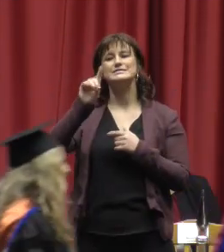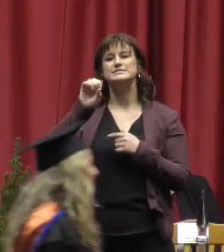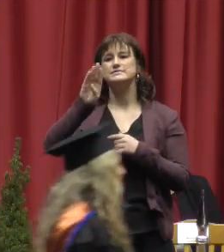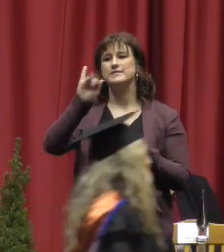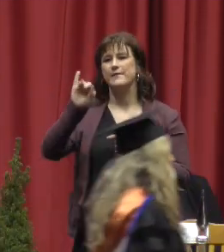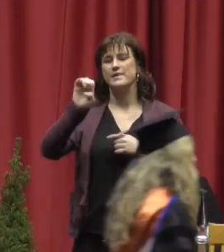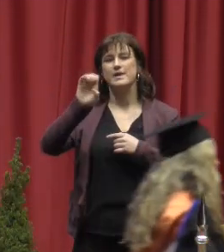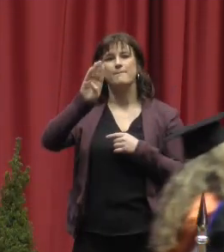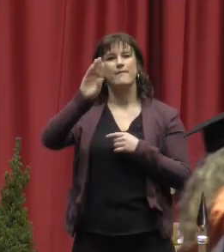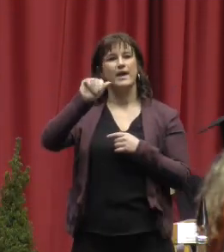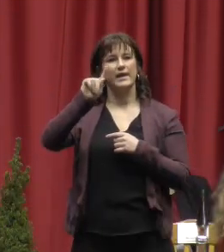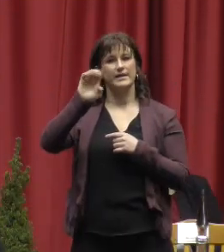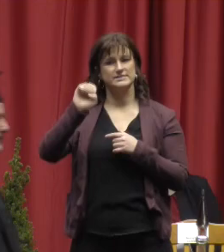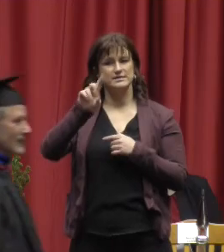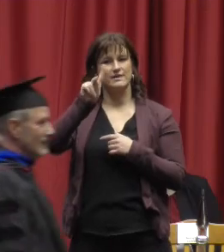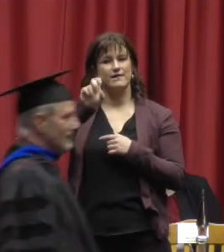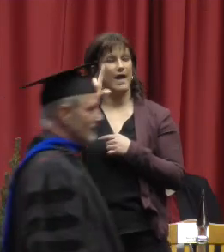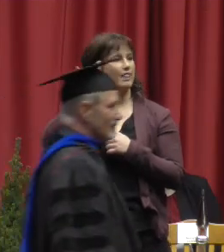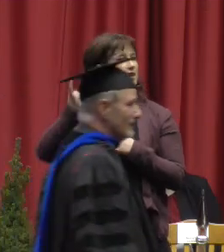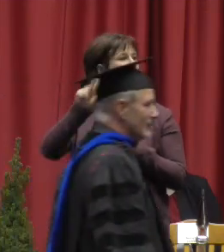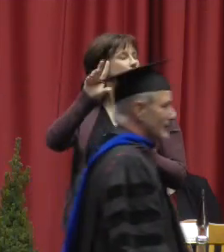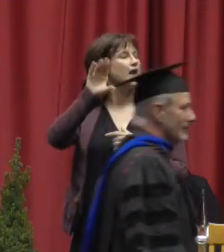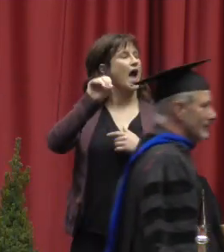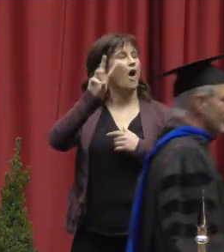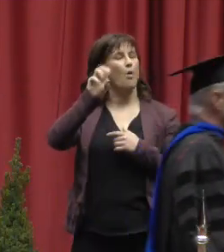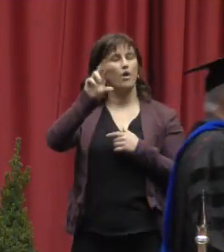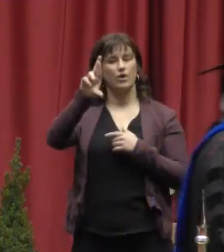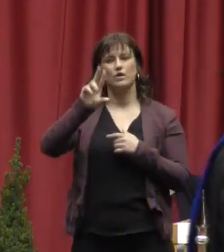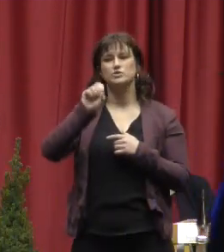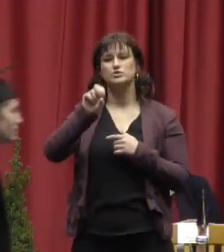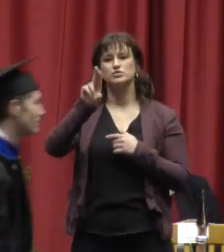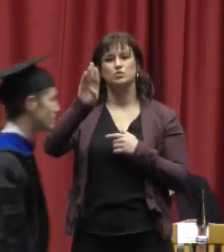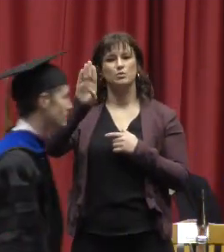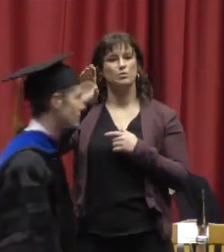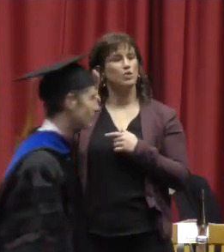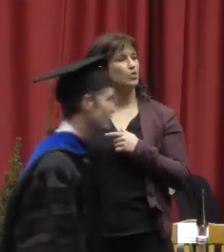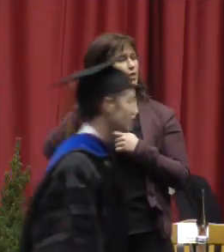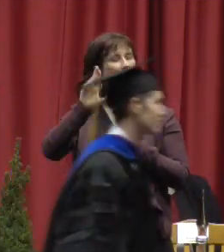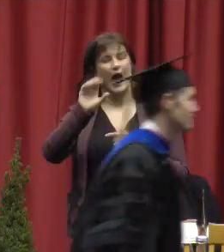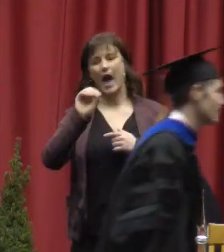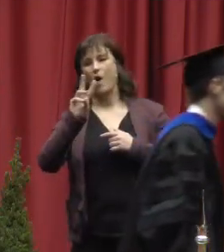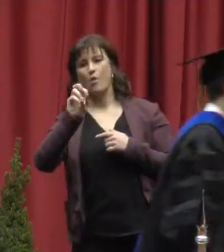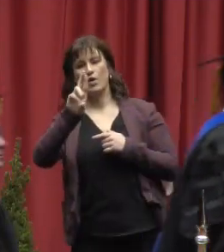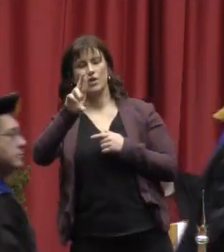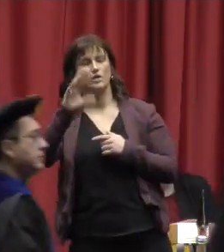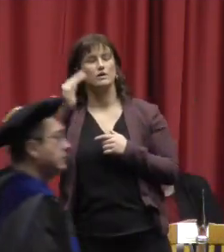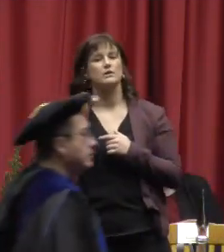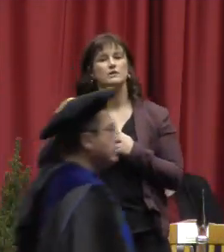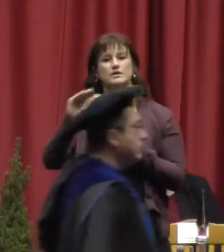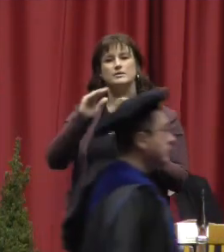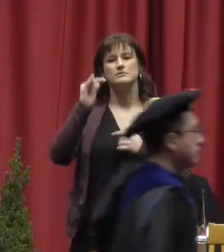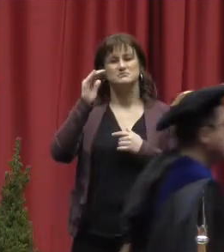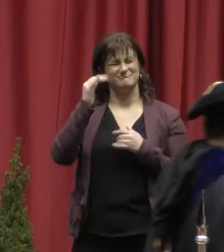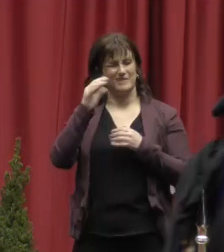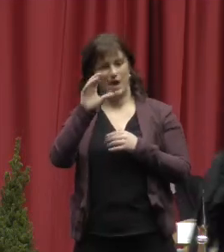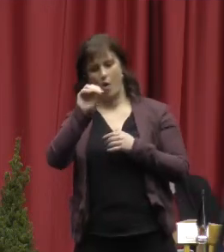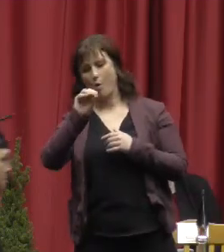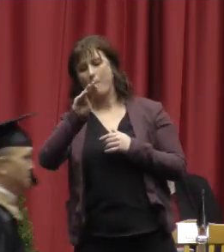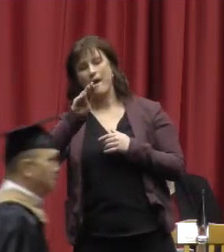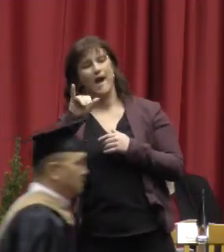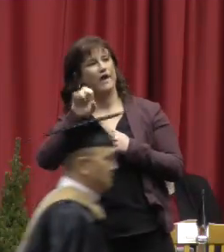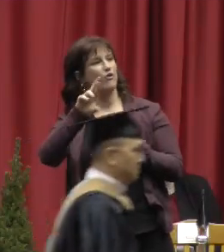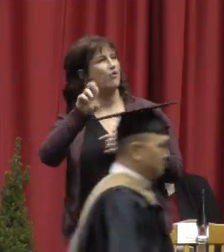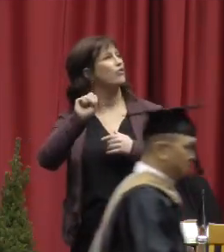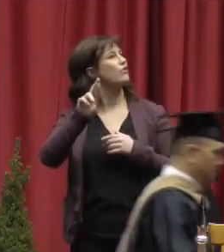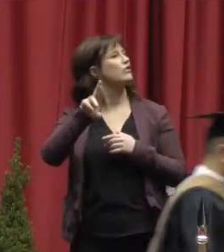Kelly Cowan, Subu Iyer, Ixaver Neumeyer, Emma Shu.